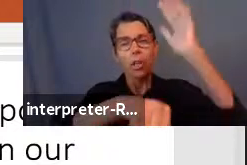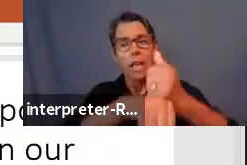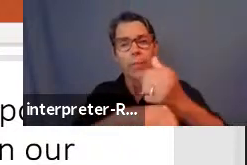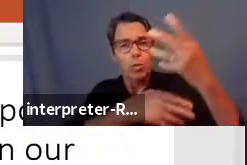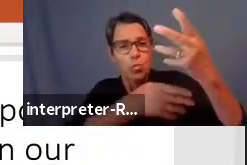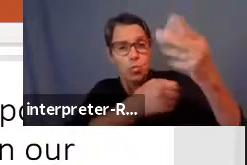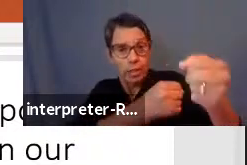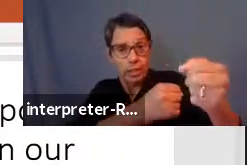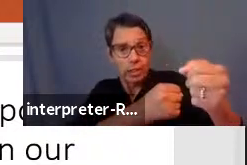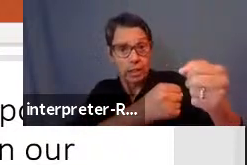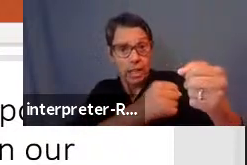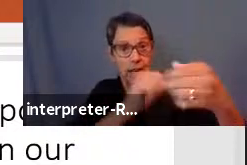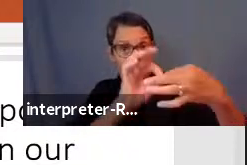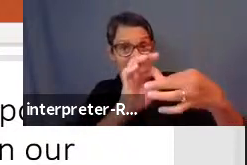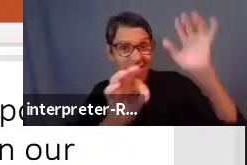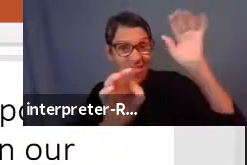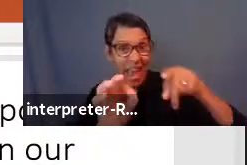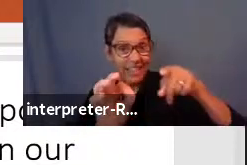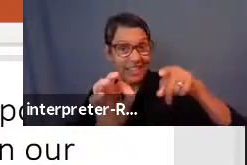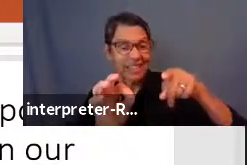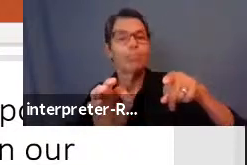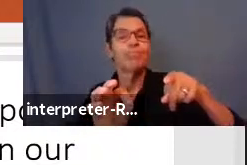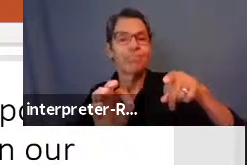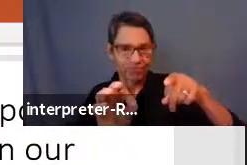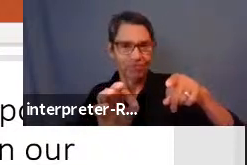are really what has